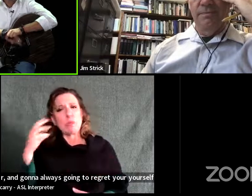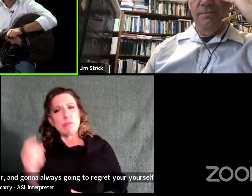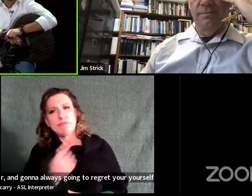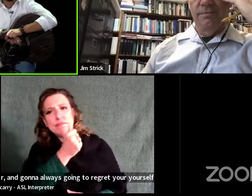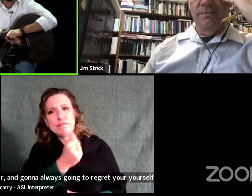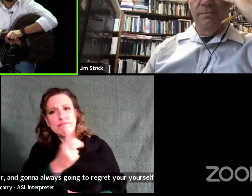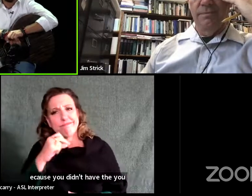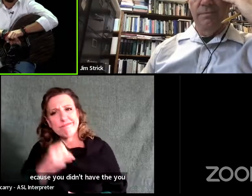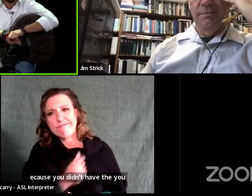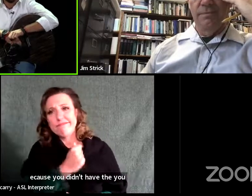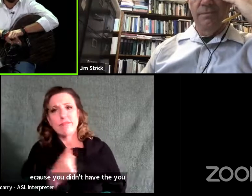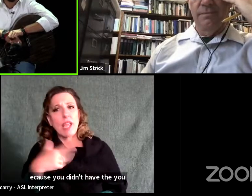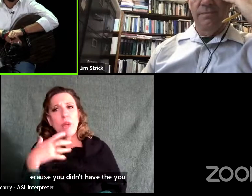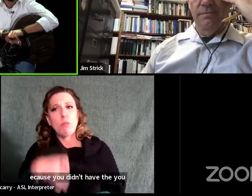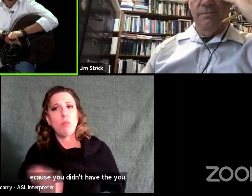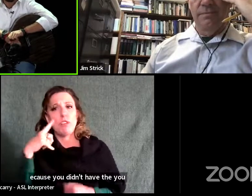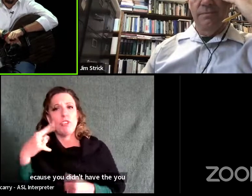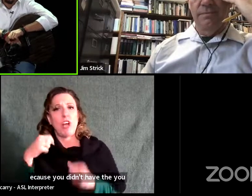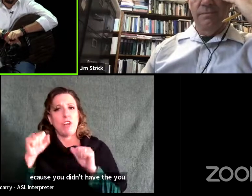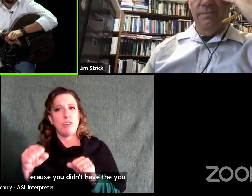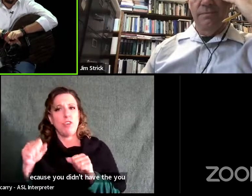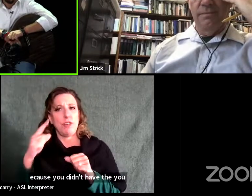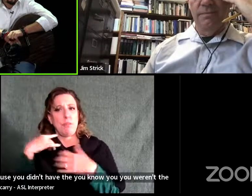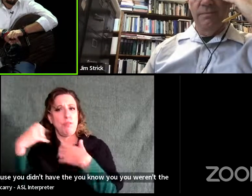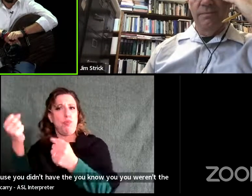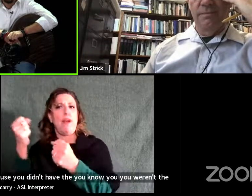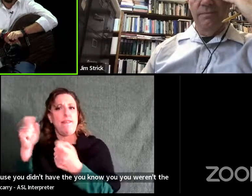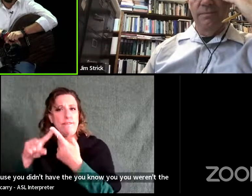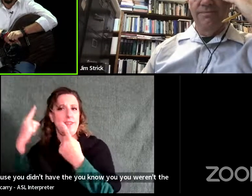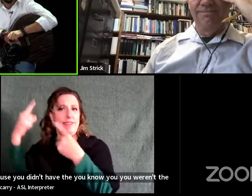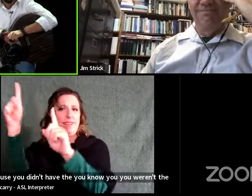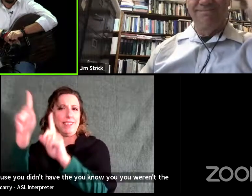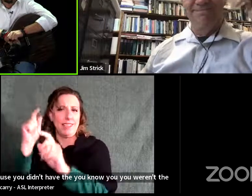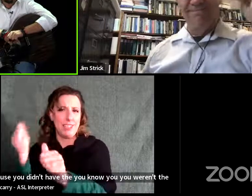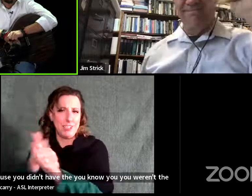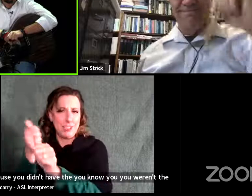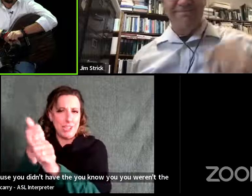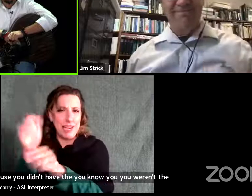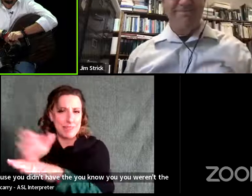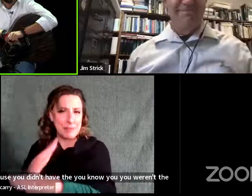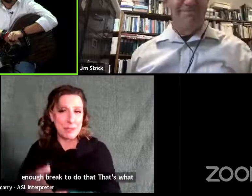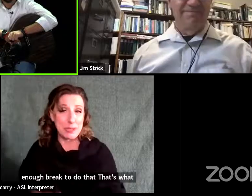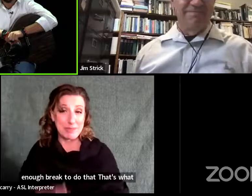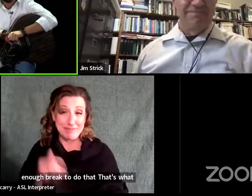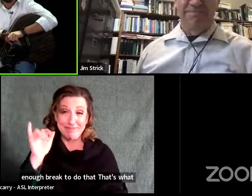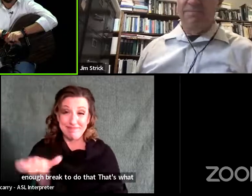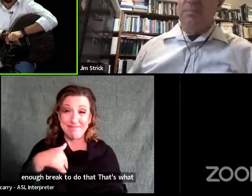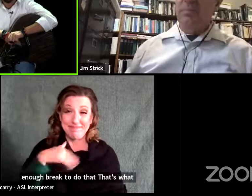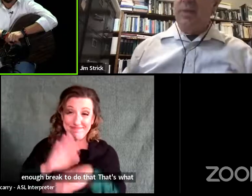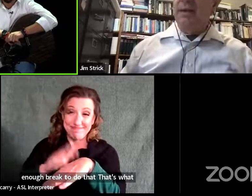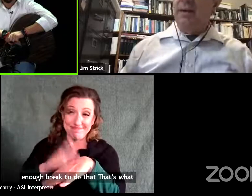you weren't the enough brave to do that. That's what I can tell you.